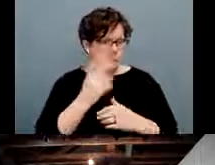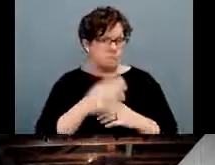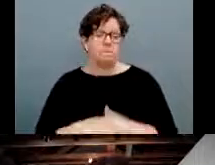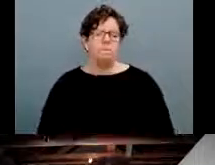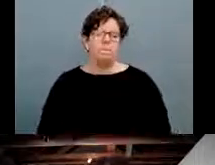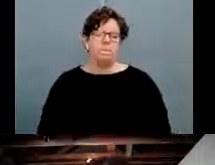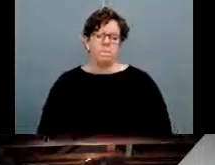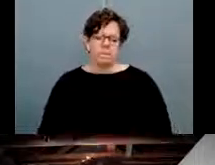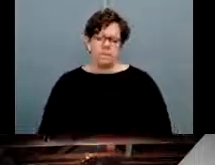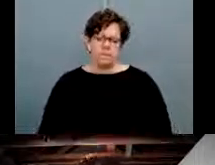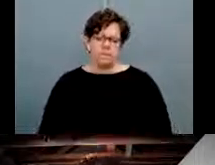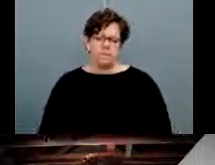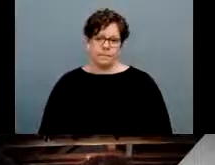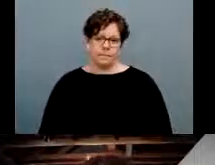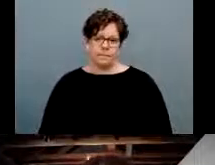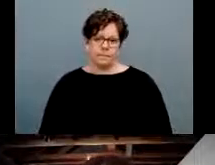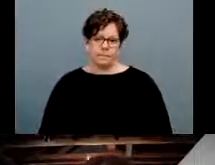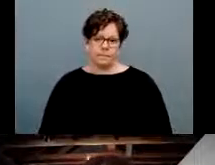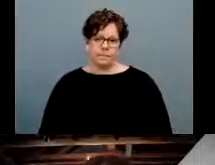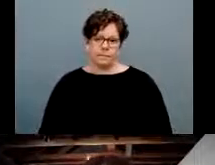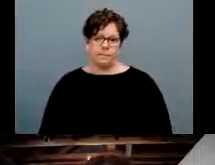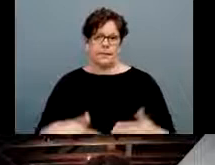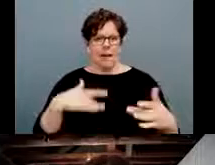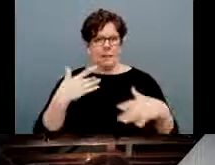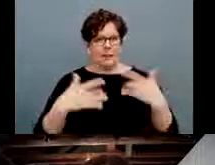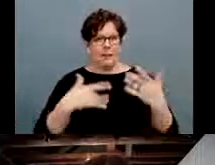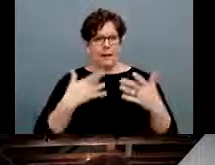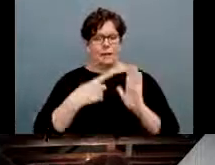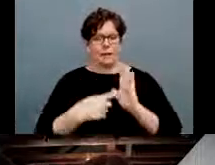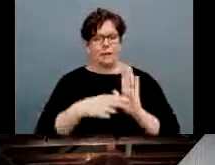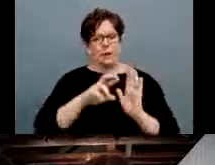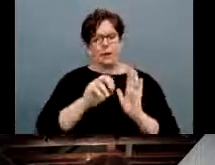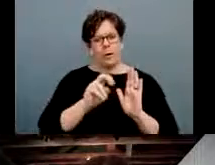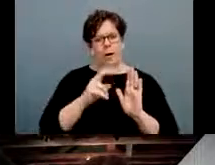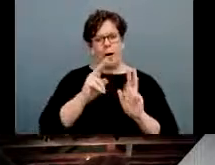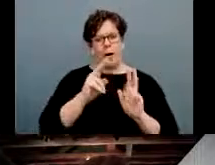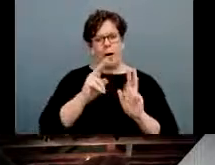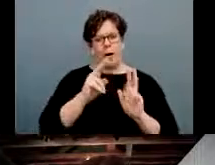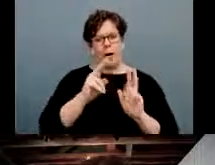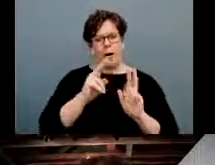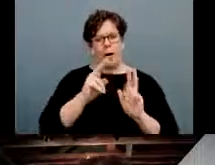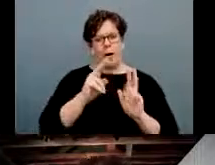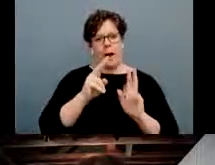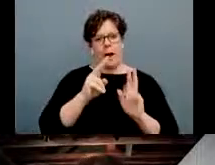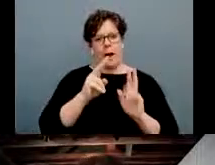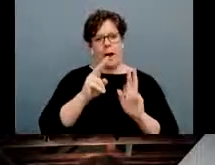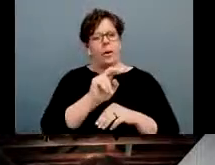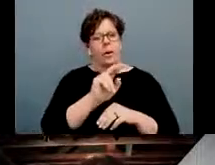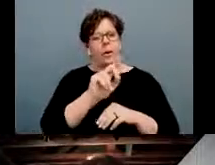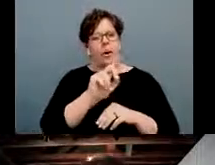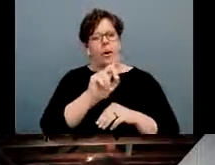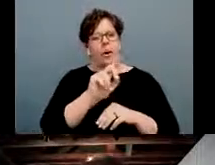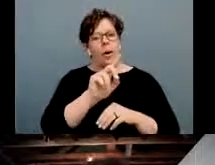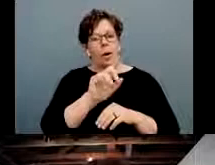So I am delighted to offer you a rare glimpse into one of these remarkable spaces, the Cozy Cottage trailer. This short video